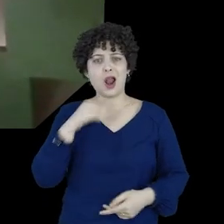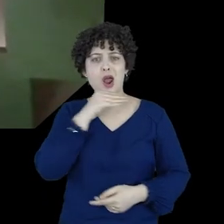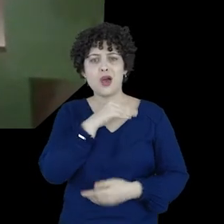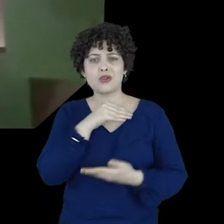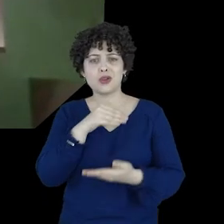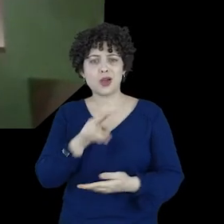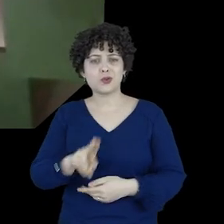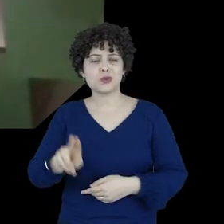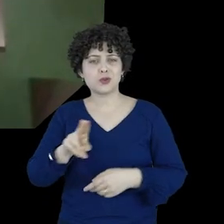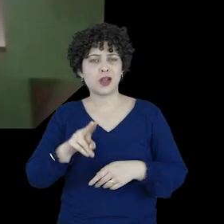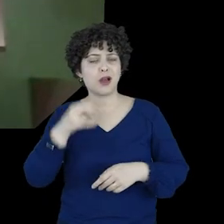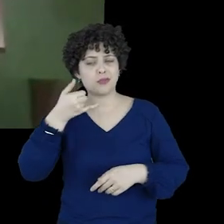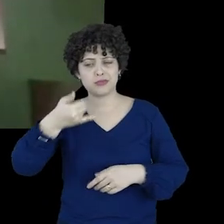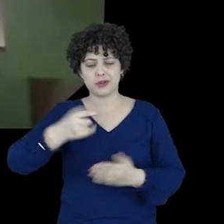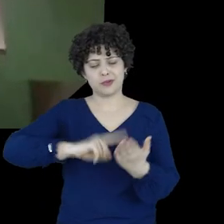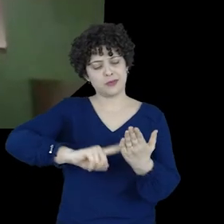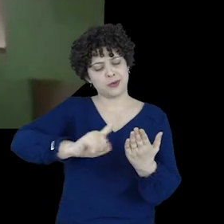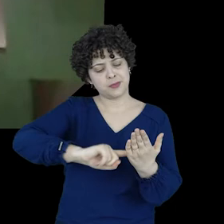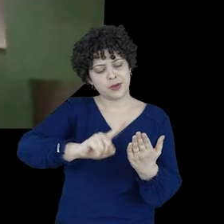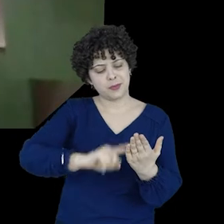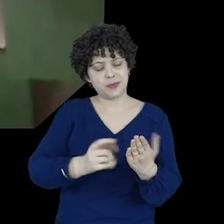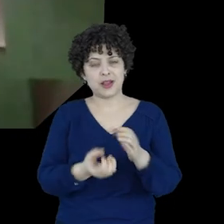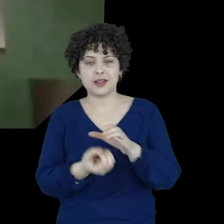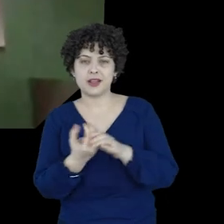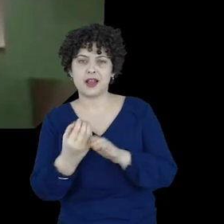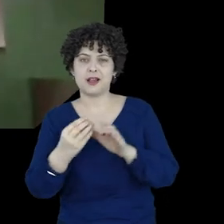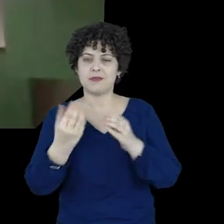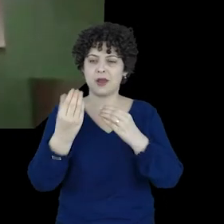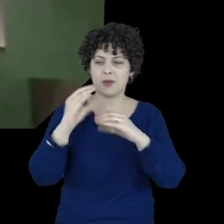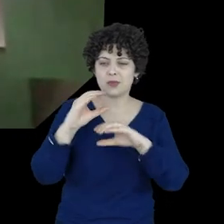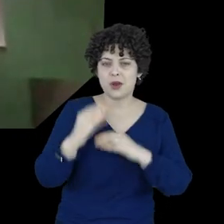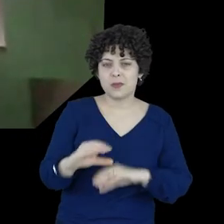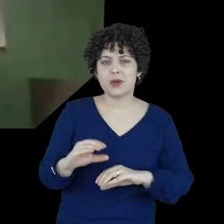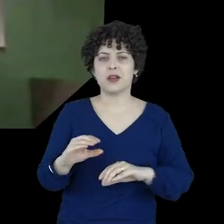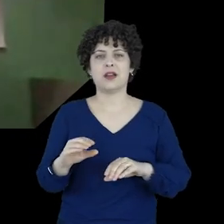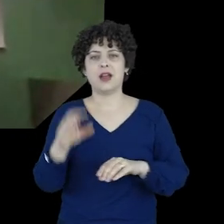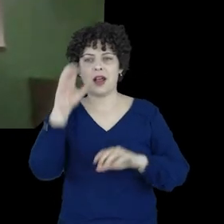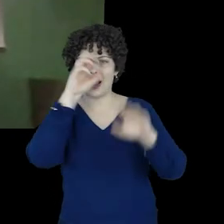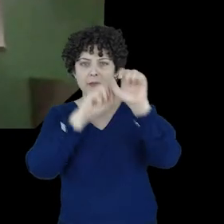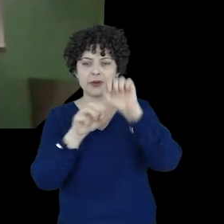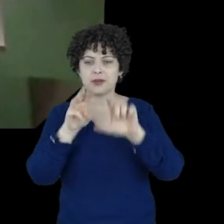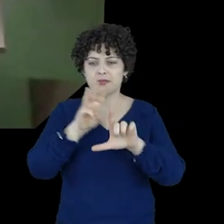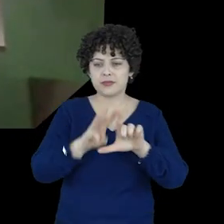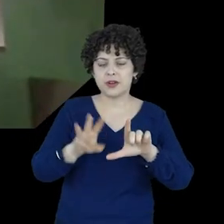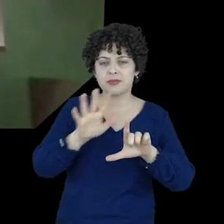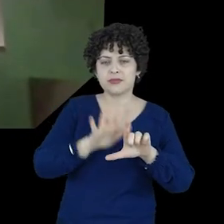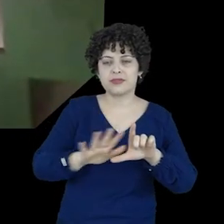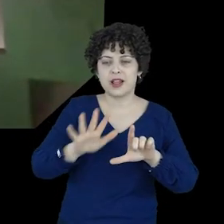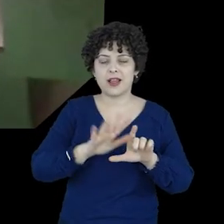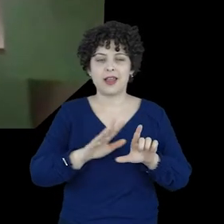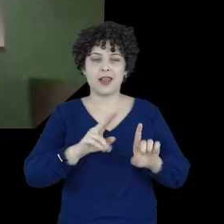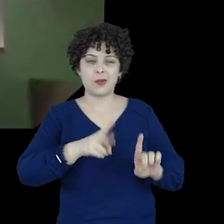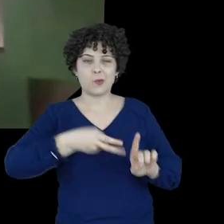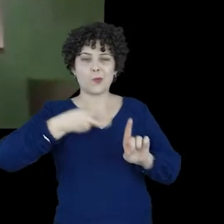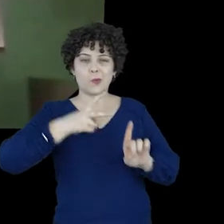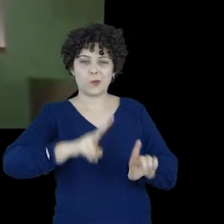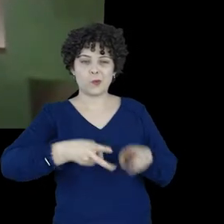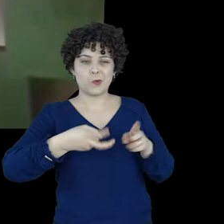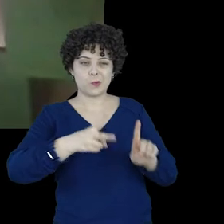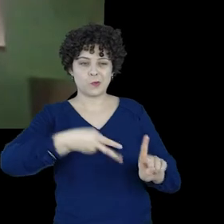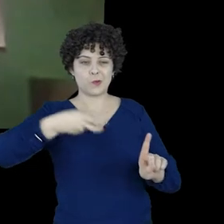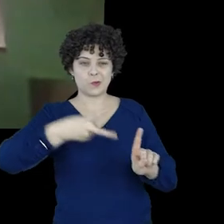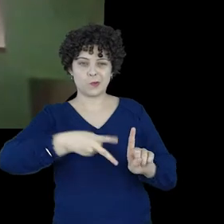going to use the devices, they're going to create content, they're going to learn with the platforms, they're going to